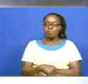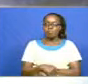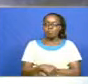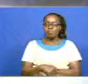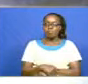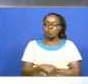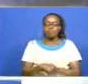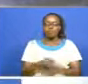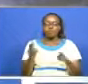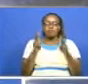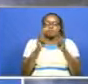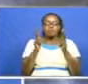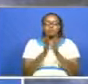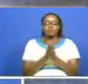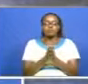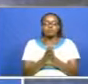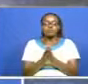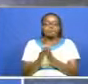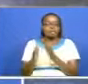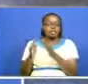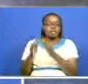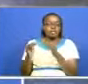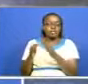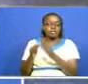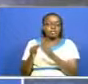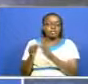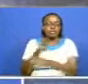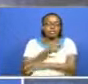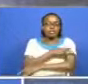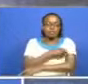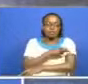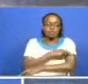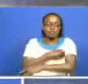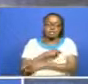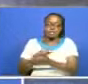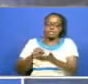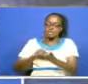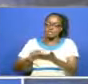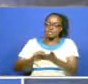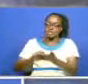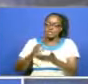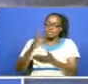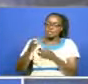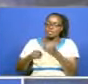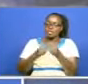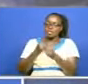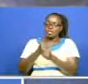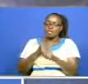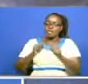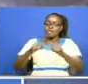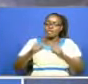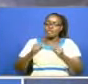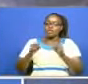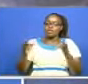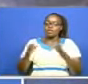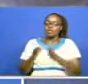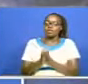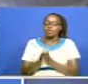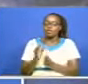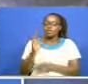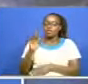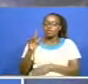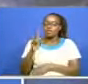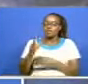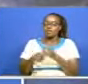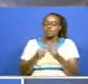Now internationally, Arsenal captain Pierre-Emerick Aubameyang has signed a new 3-year deal with the club. The 31-year-old striker joined the